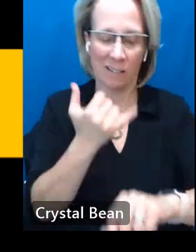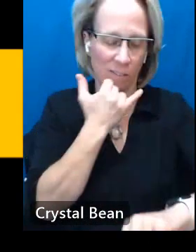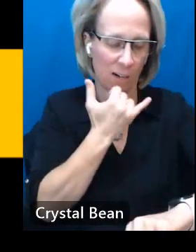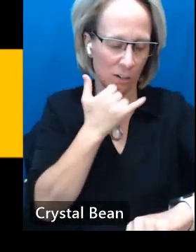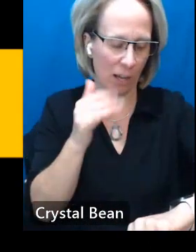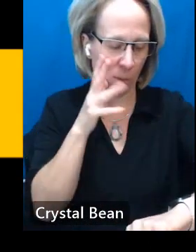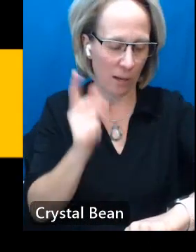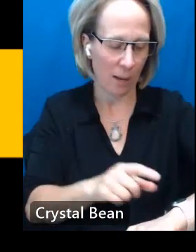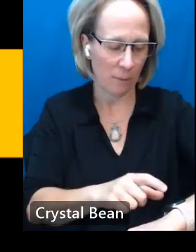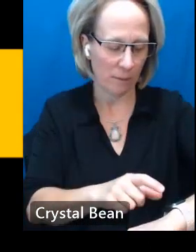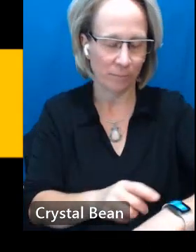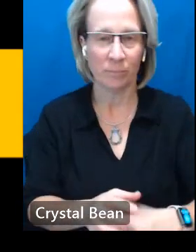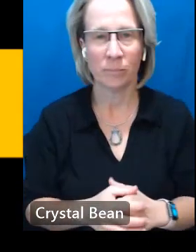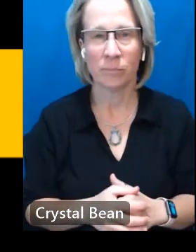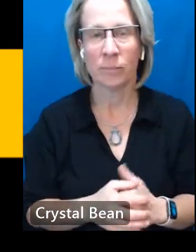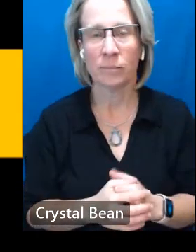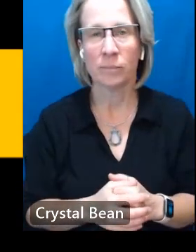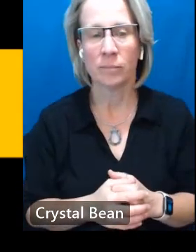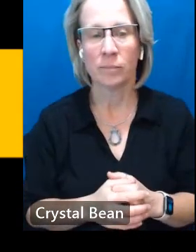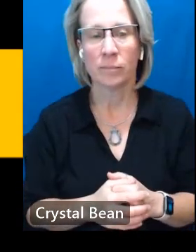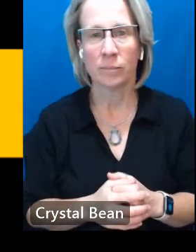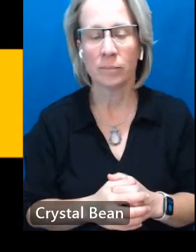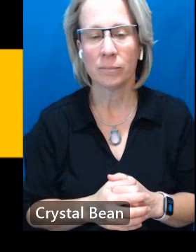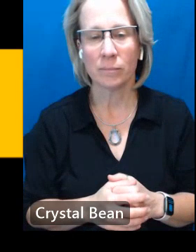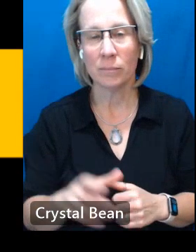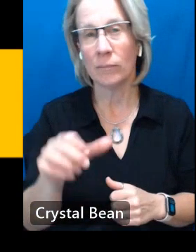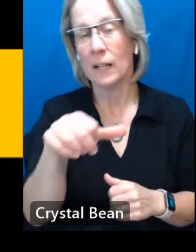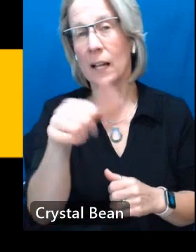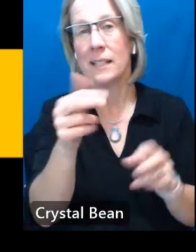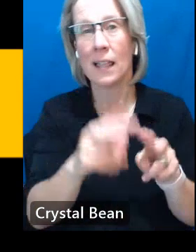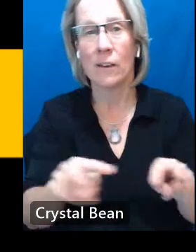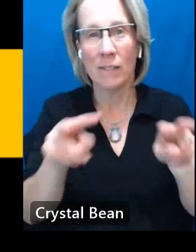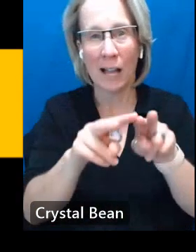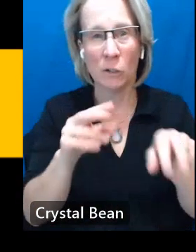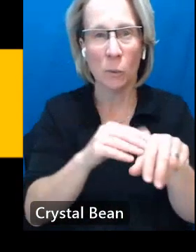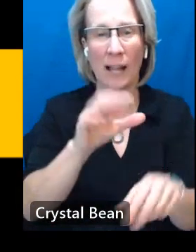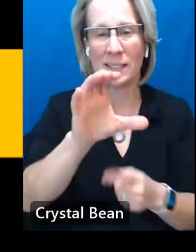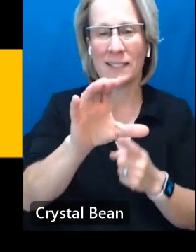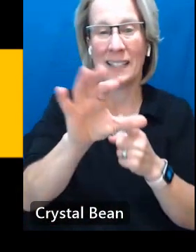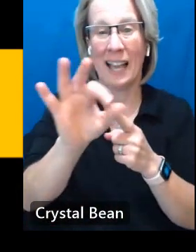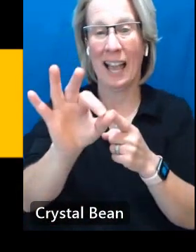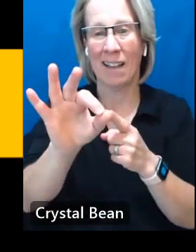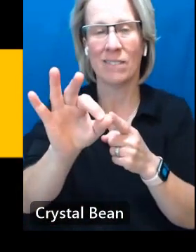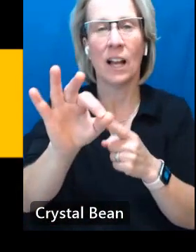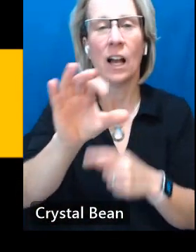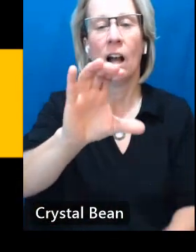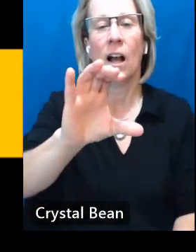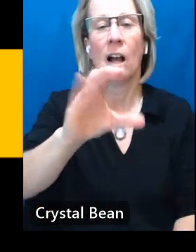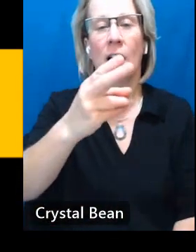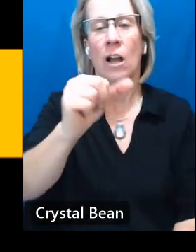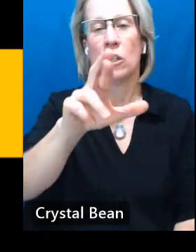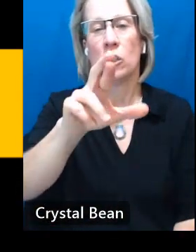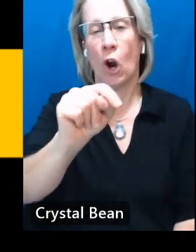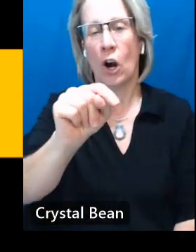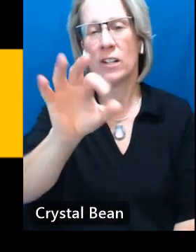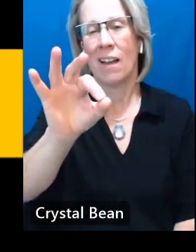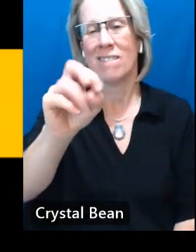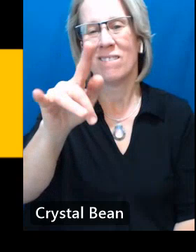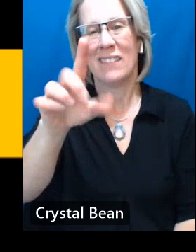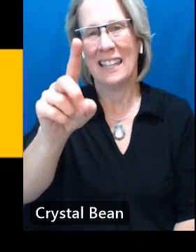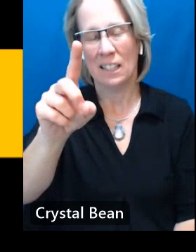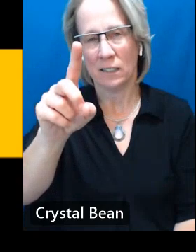then another one is value not at CF. CF means chart field. So value not at chart field level. And this could be